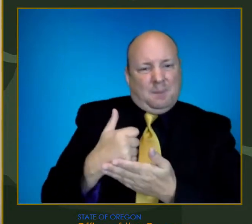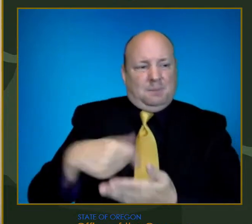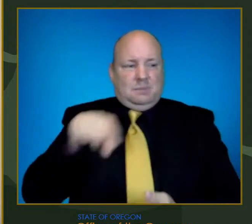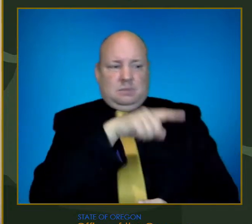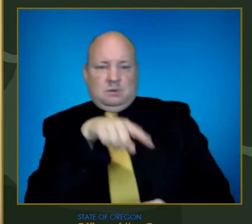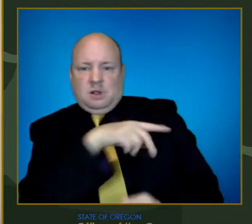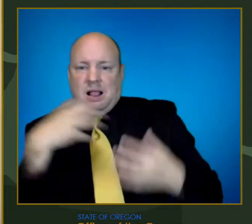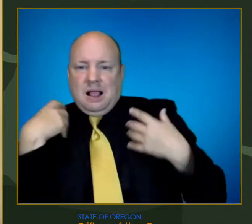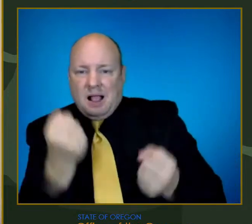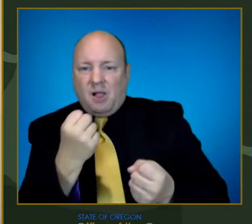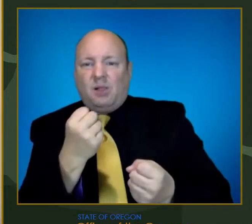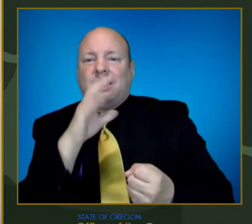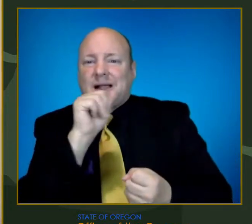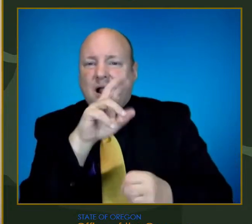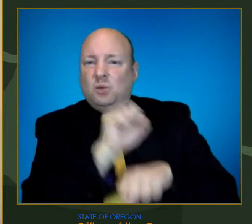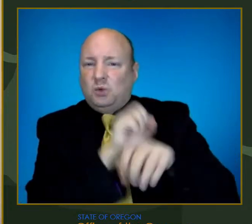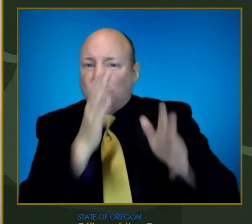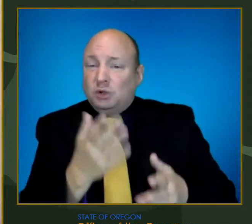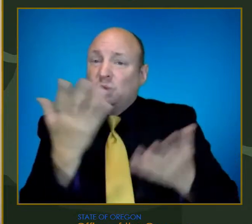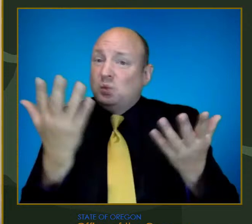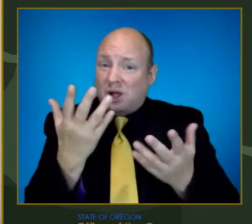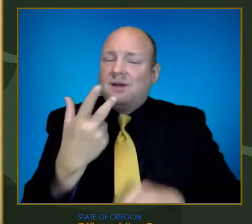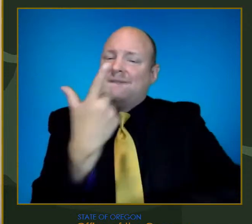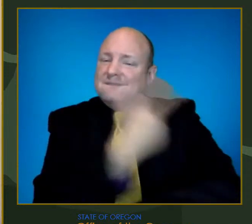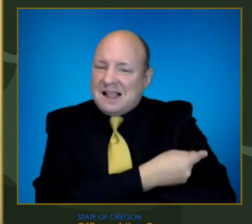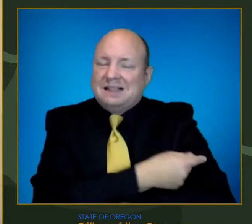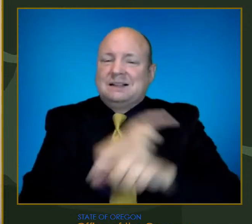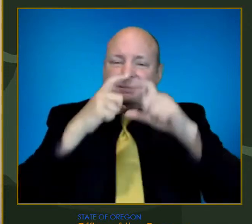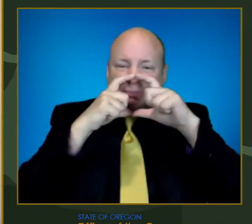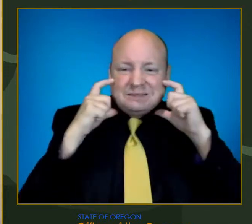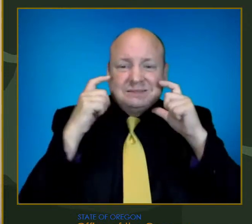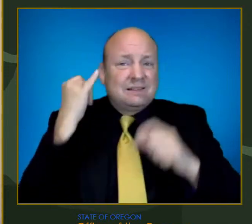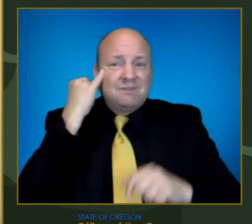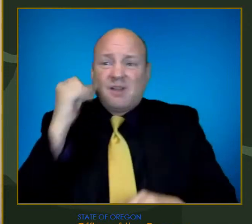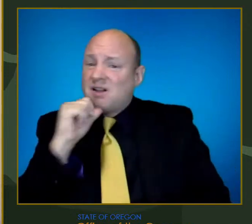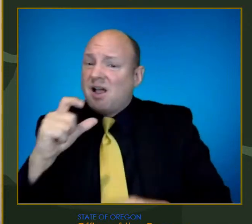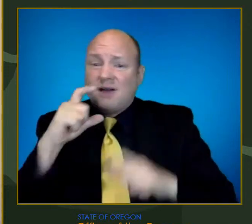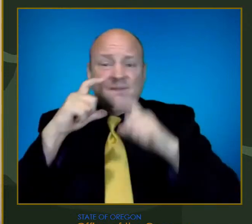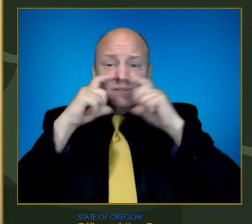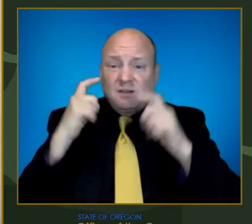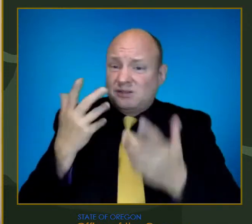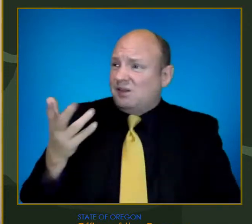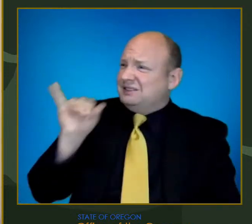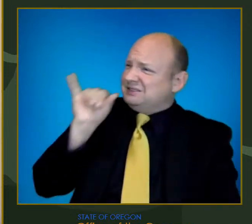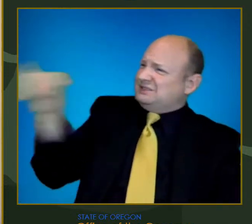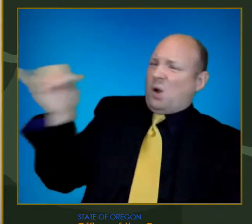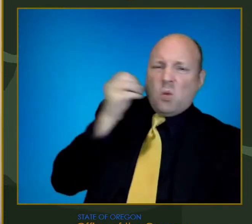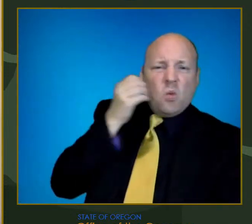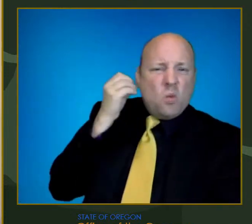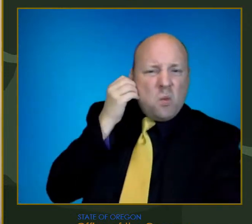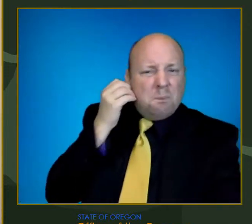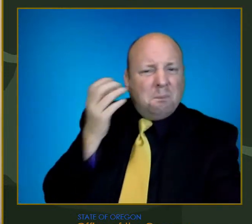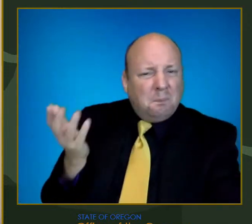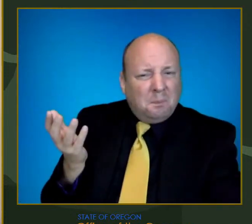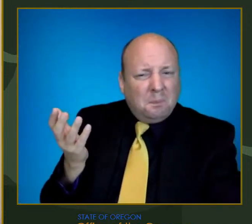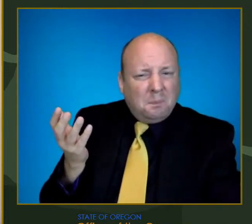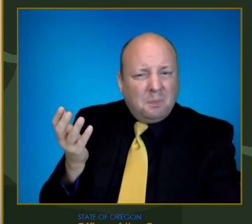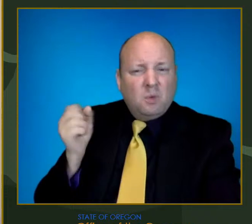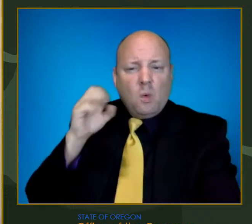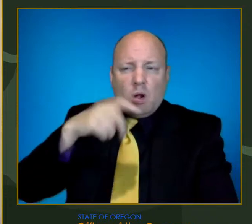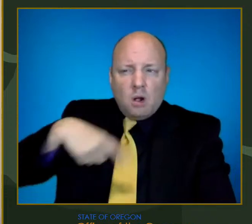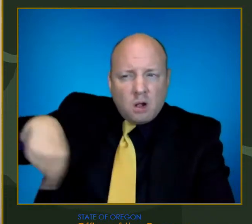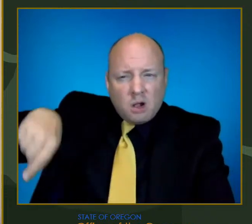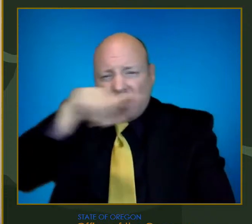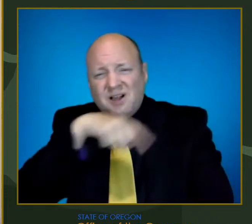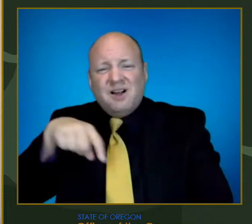protect yourself. If you're unvaccinated, consider staying home. And all of us need to be wearing masks in indoor settings right now so